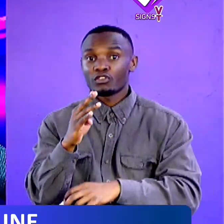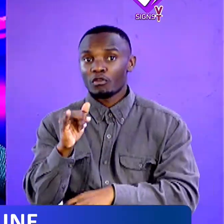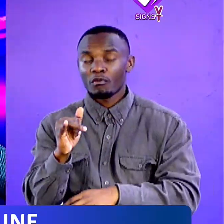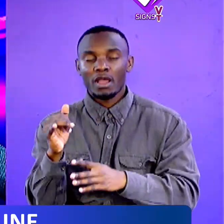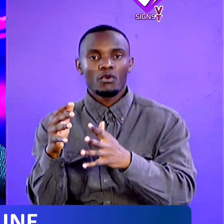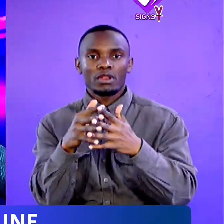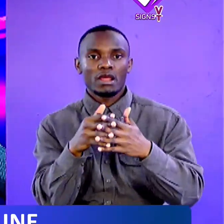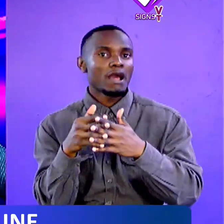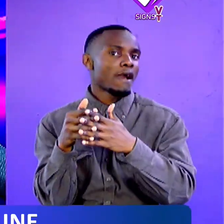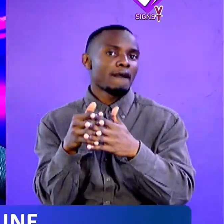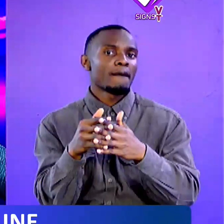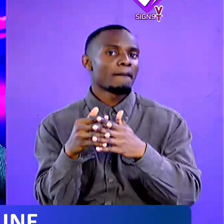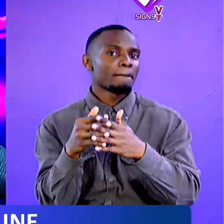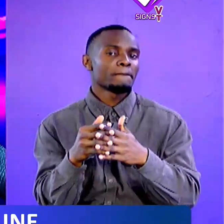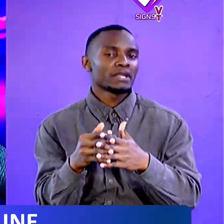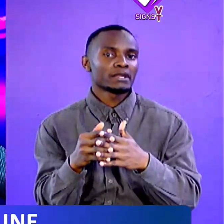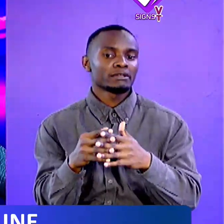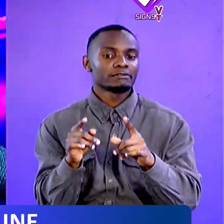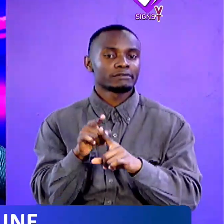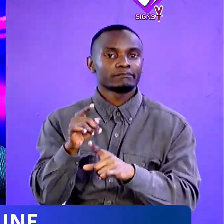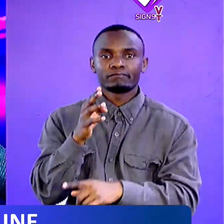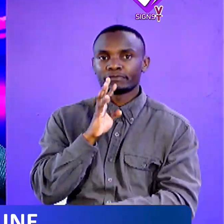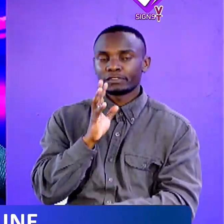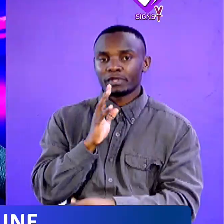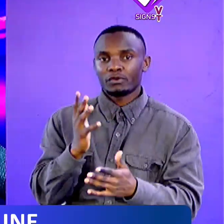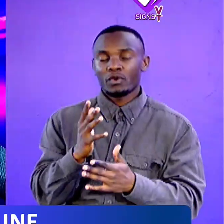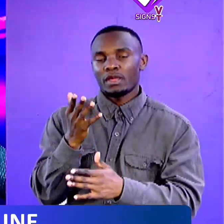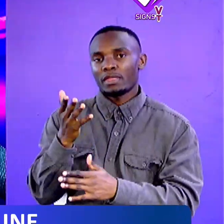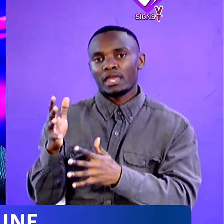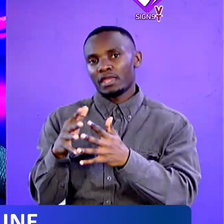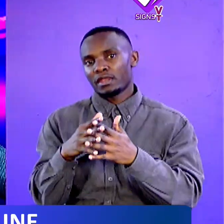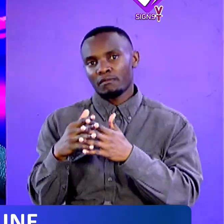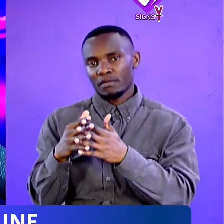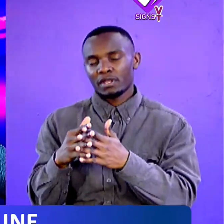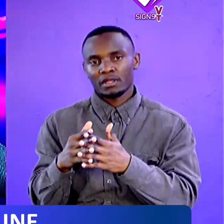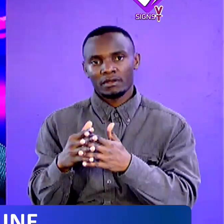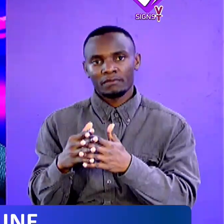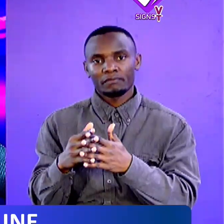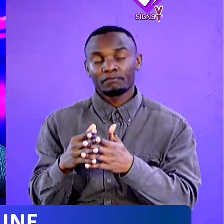United States of America tour in Kansas, the Democracy for the Citizens Party